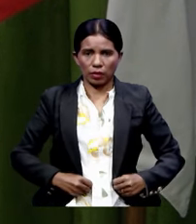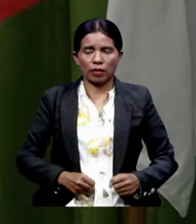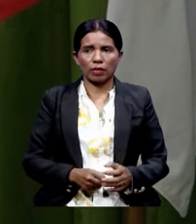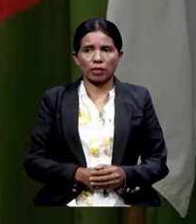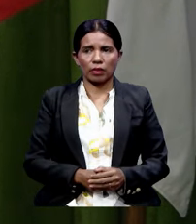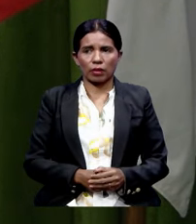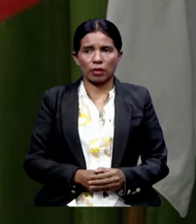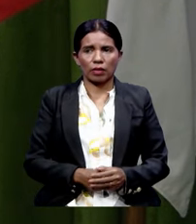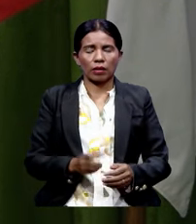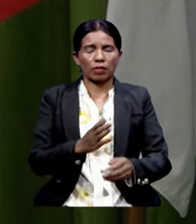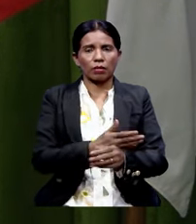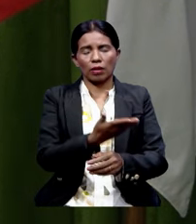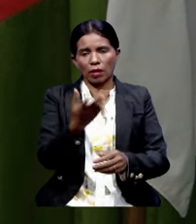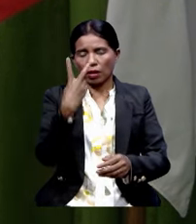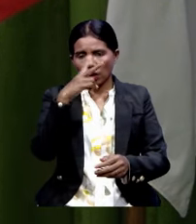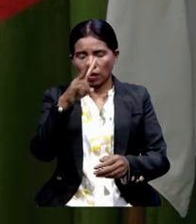don't look at yourself,